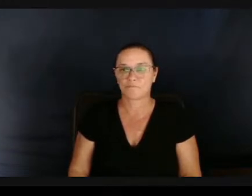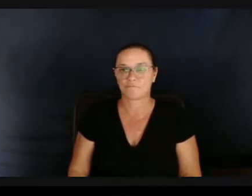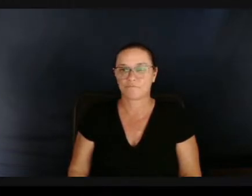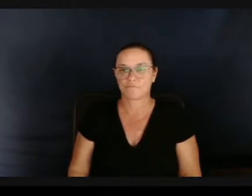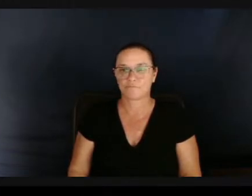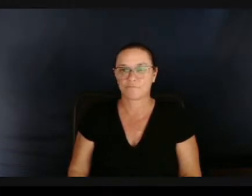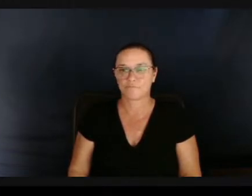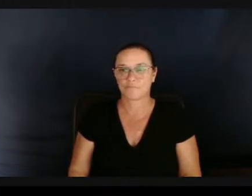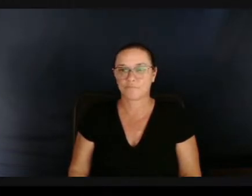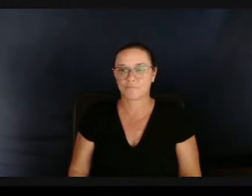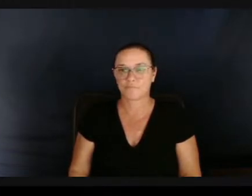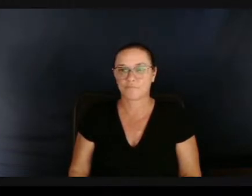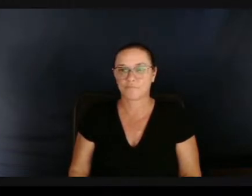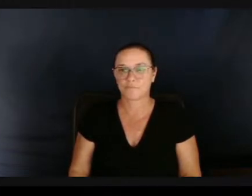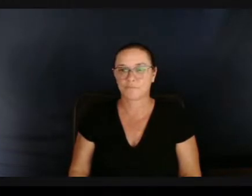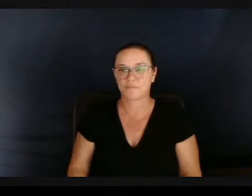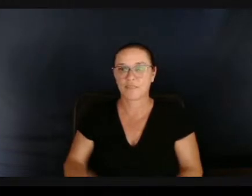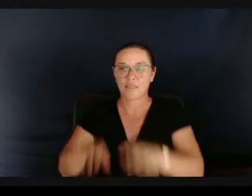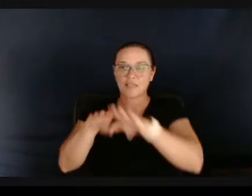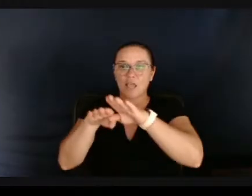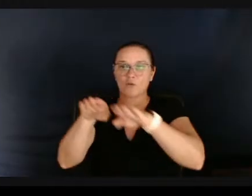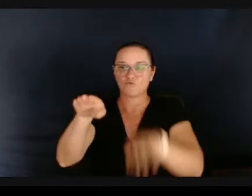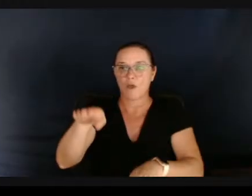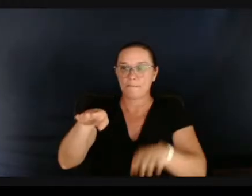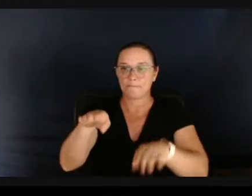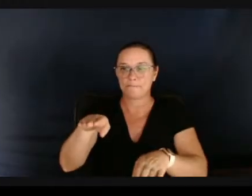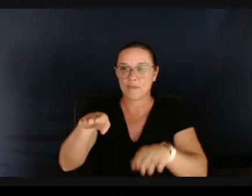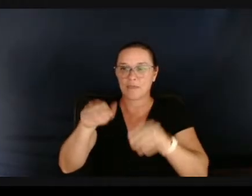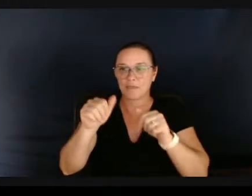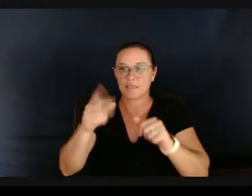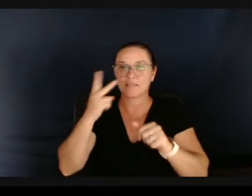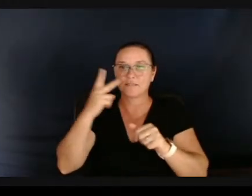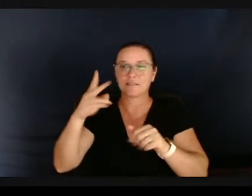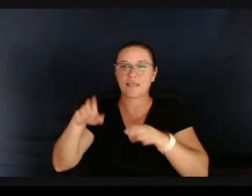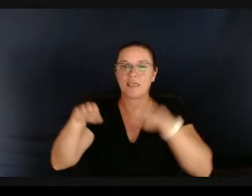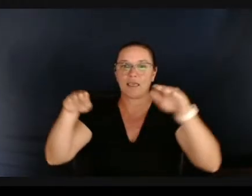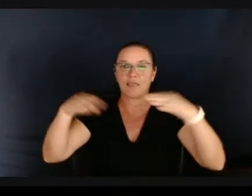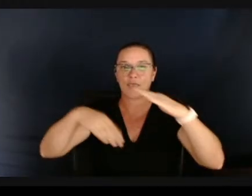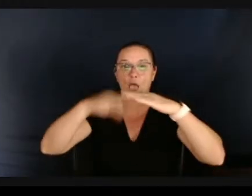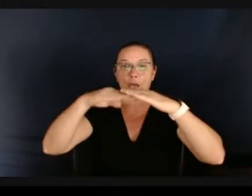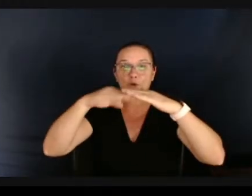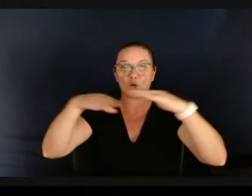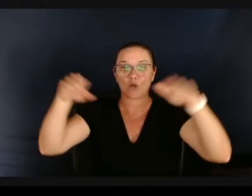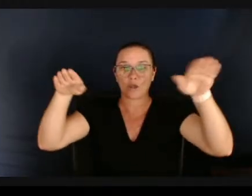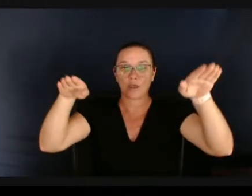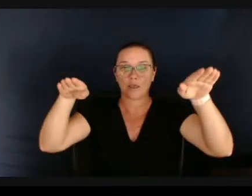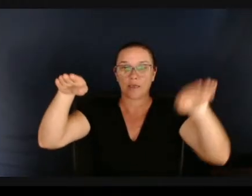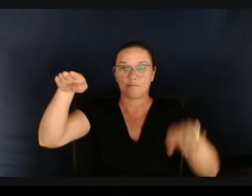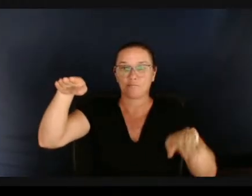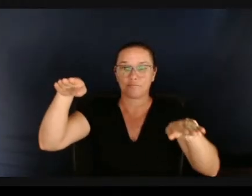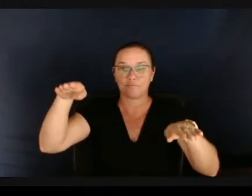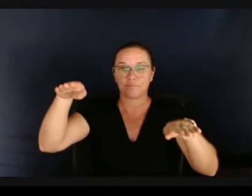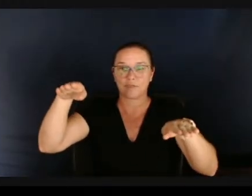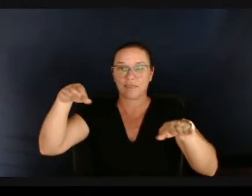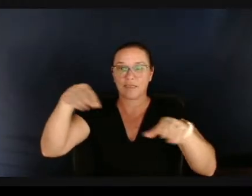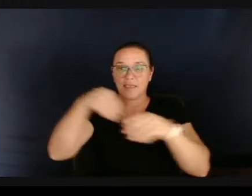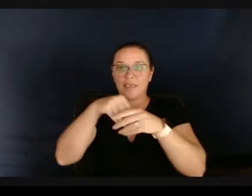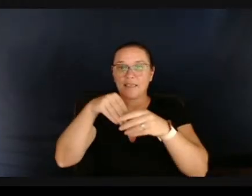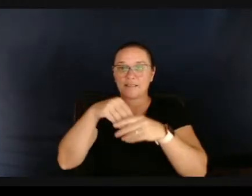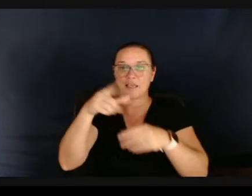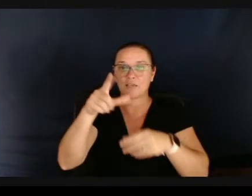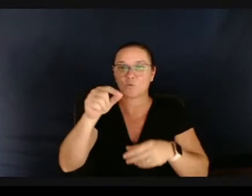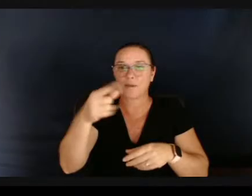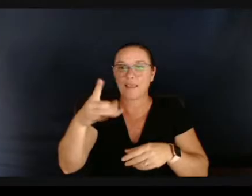All right, a little further view. Here's our down drop block. There's the upper caldera rim there and there. And then here's the inner 2018 collapse